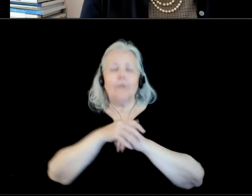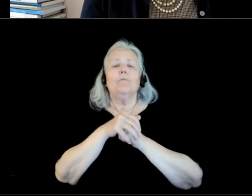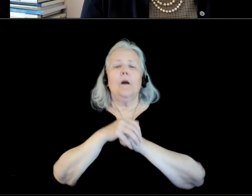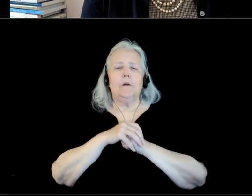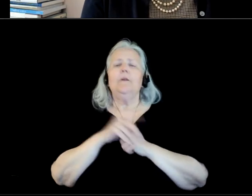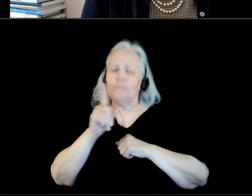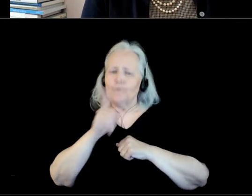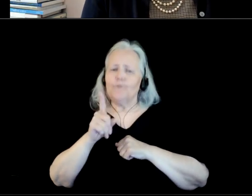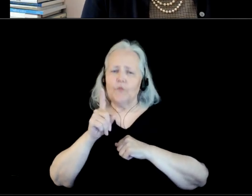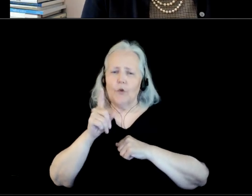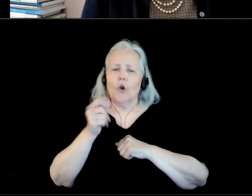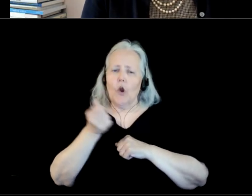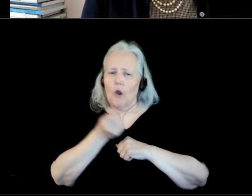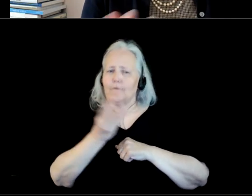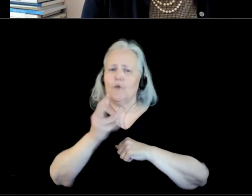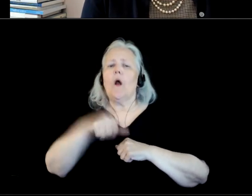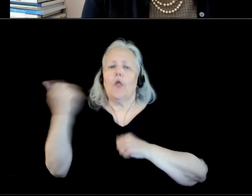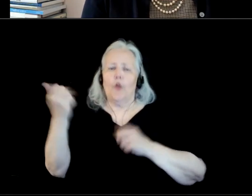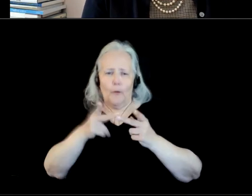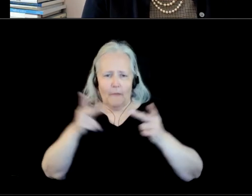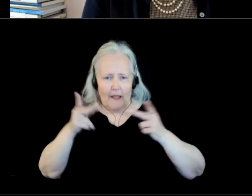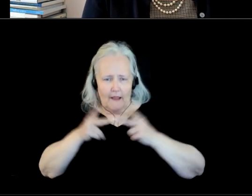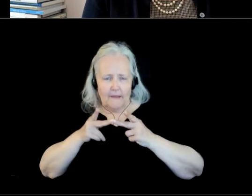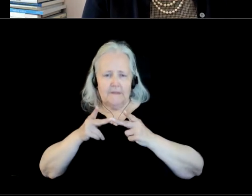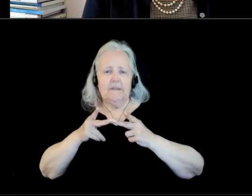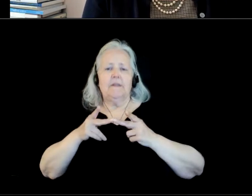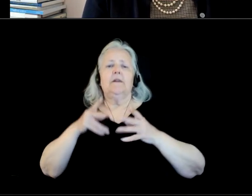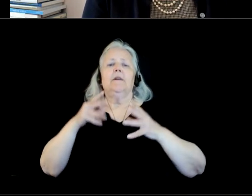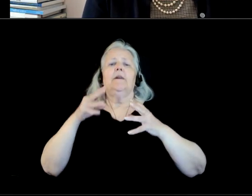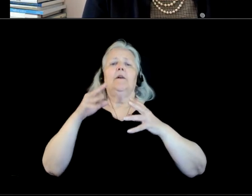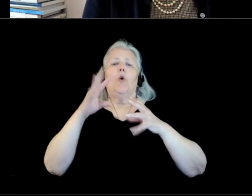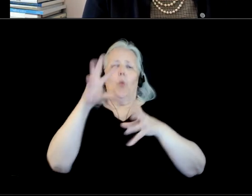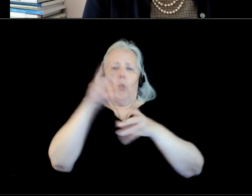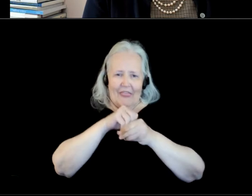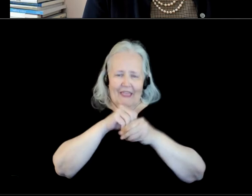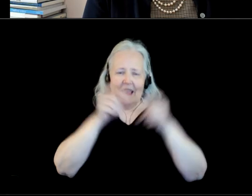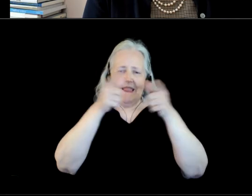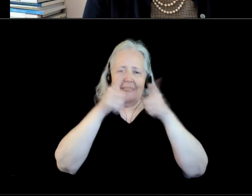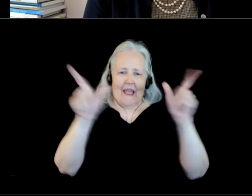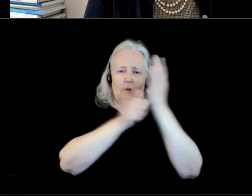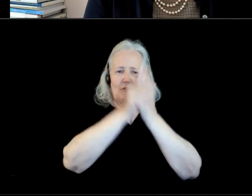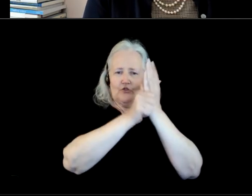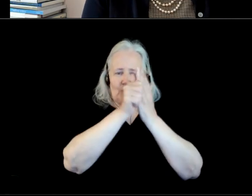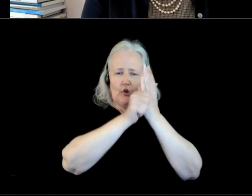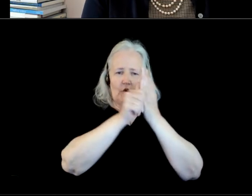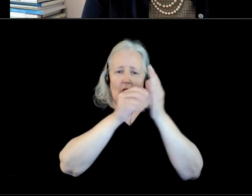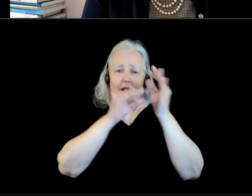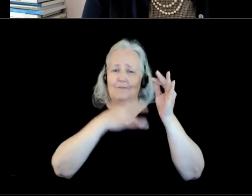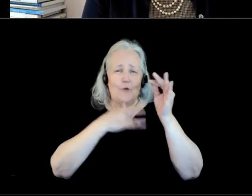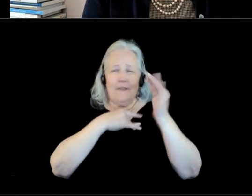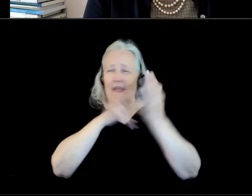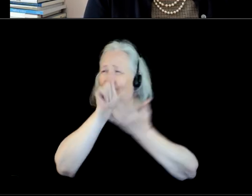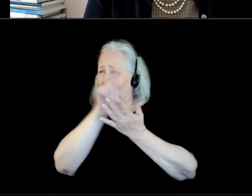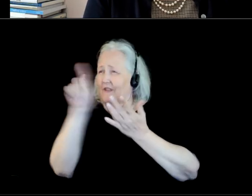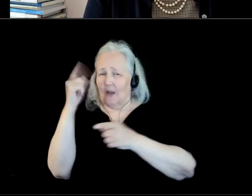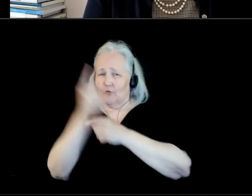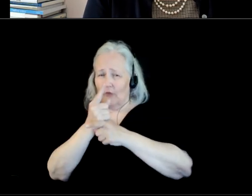a number of platforms if language in this section of language is not the appropriate one. Hopefully that answers your